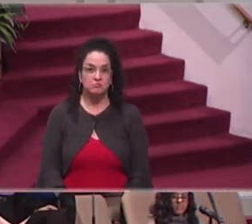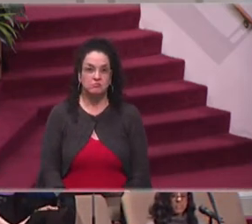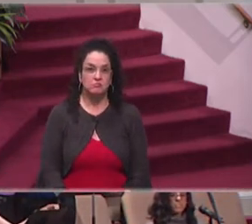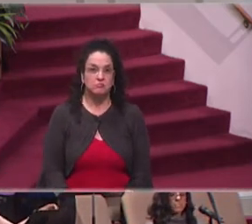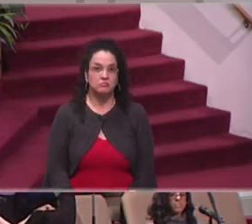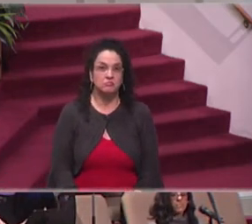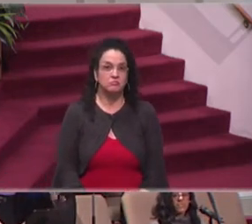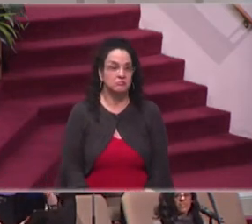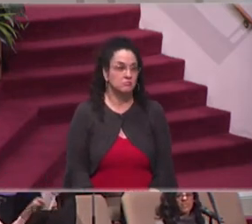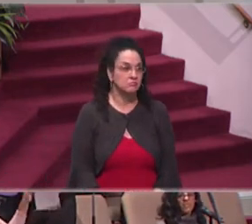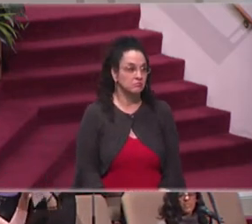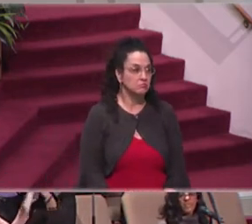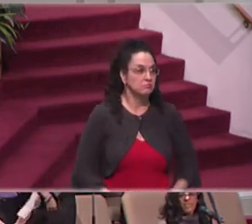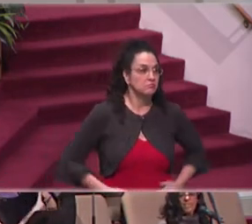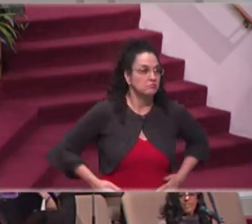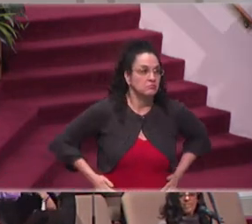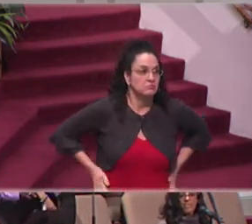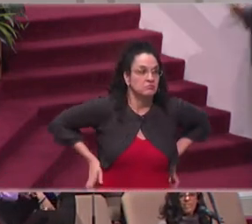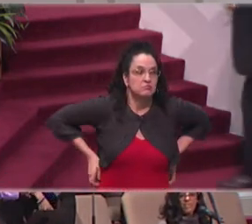Please be seated.